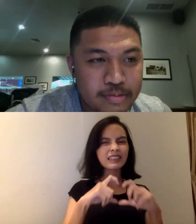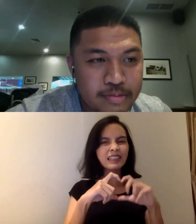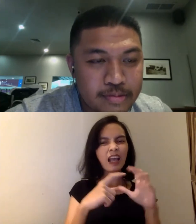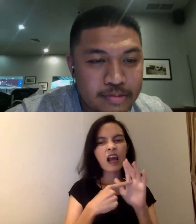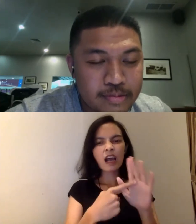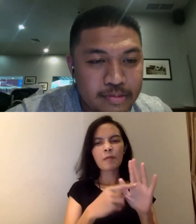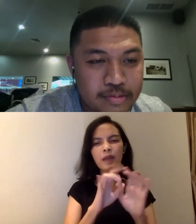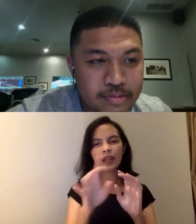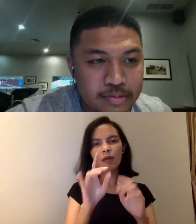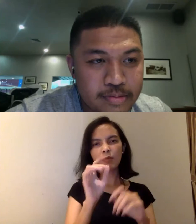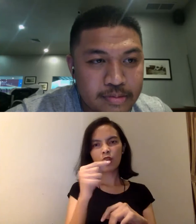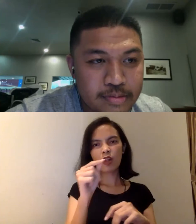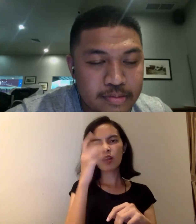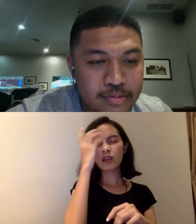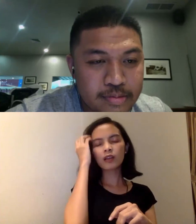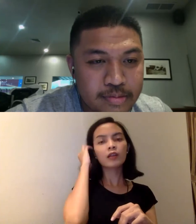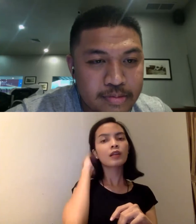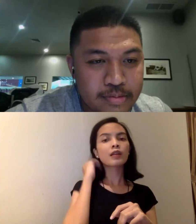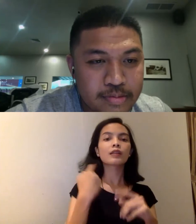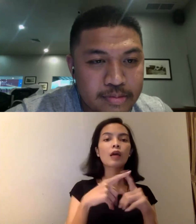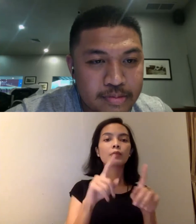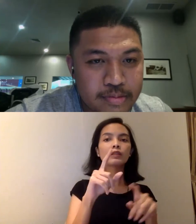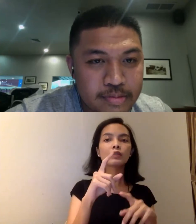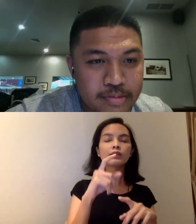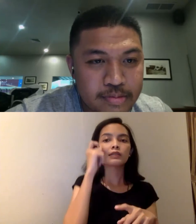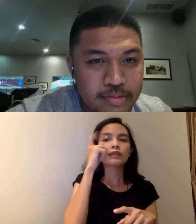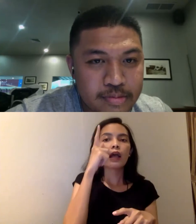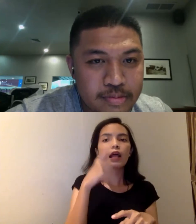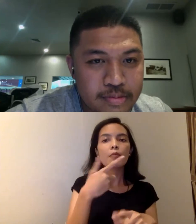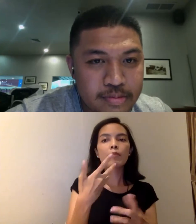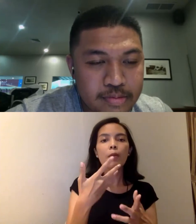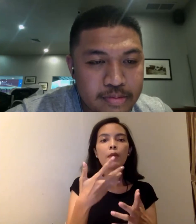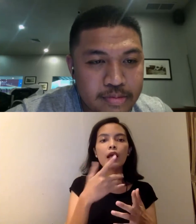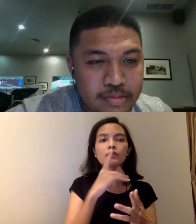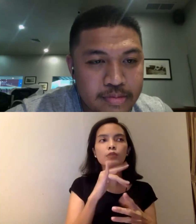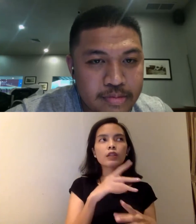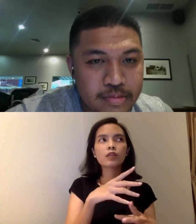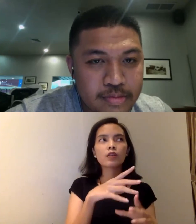to realize that you are not part of that stereotype, that you're not part of the